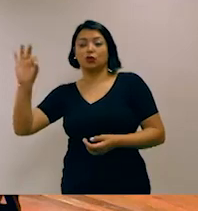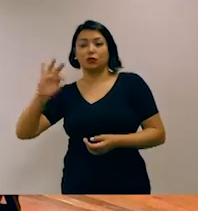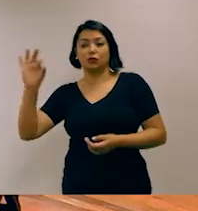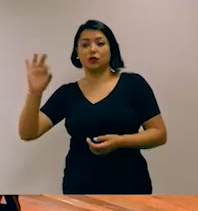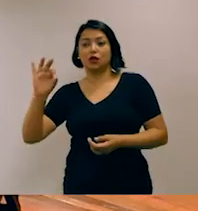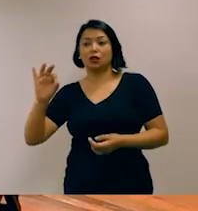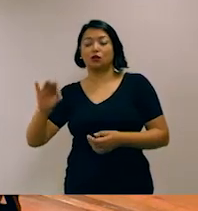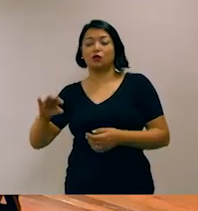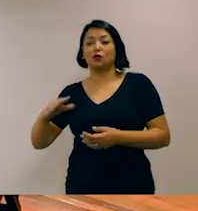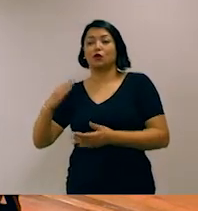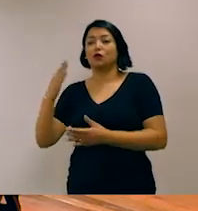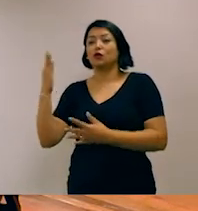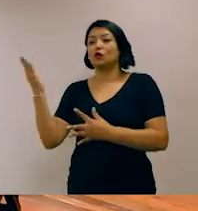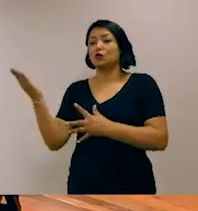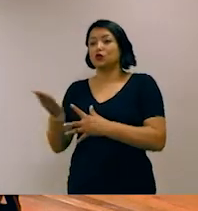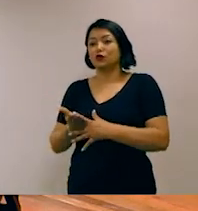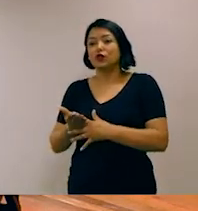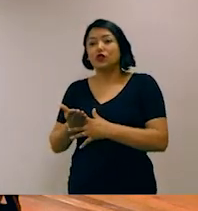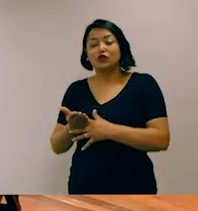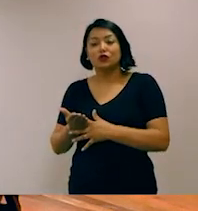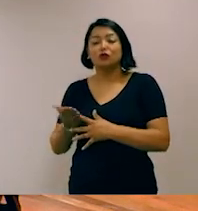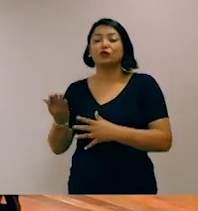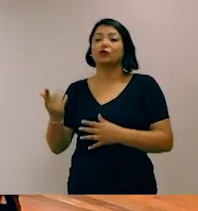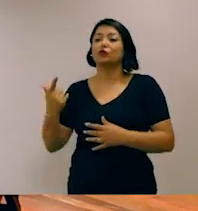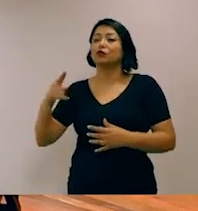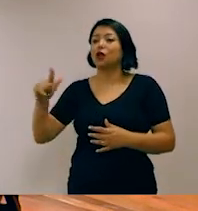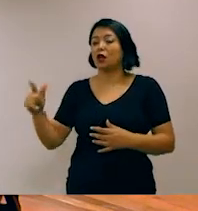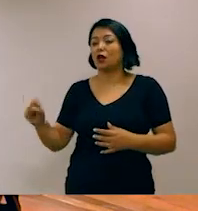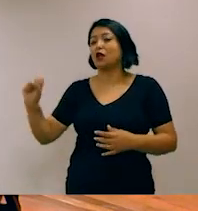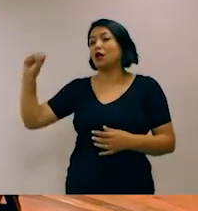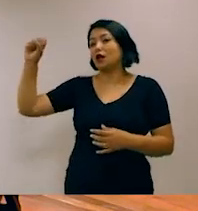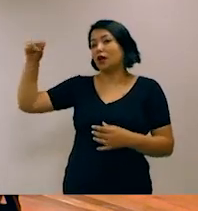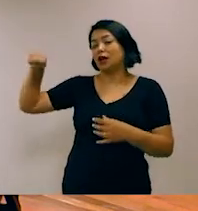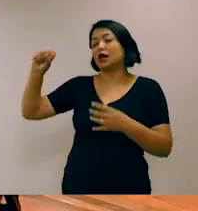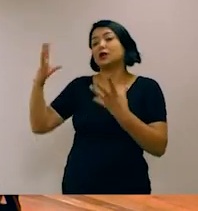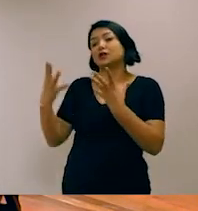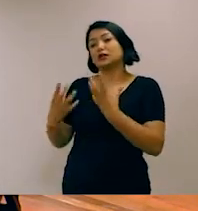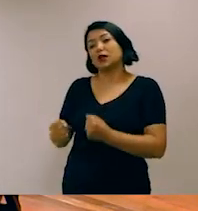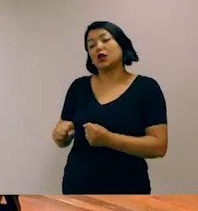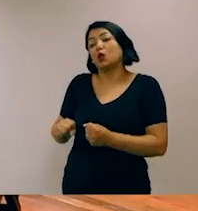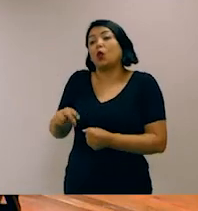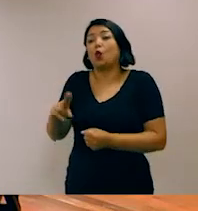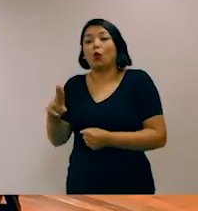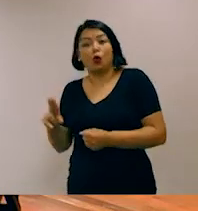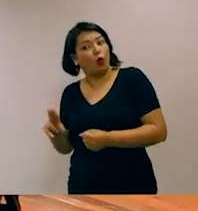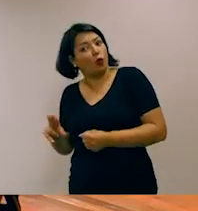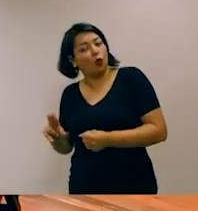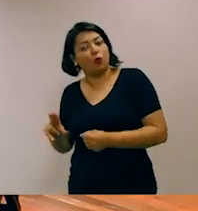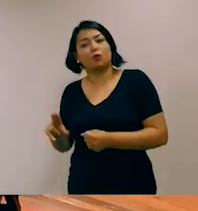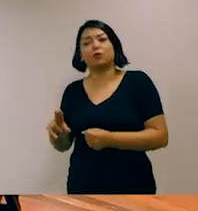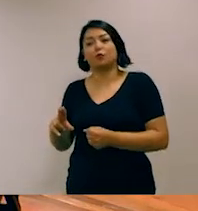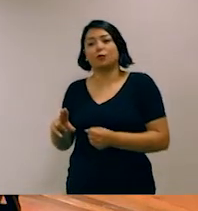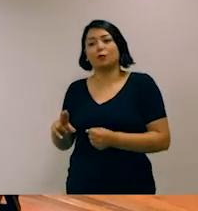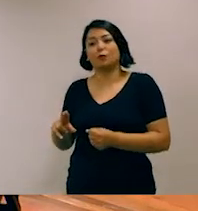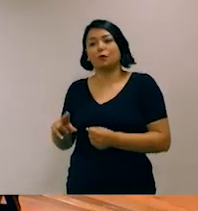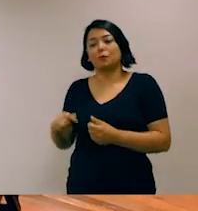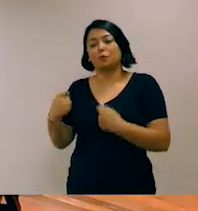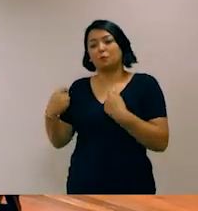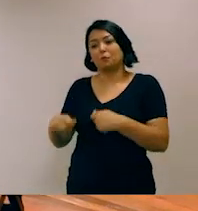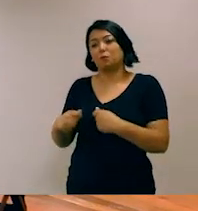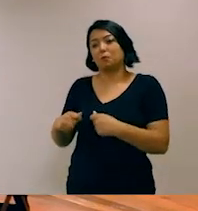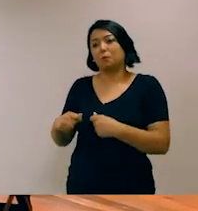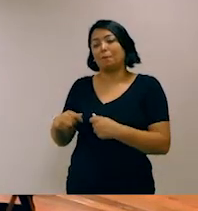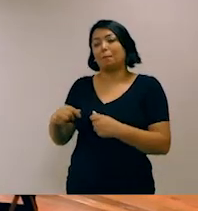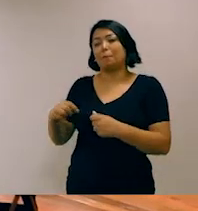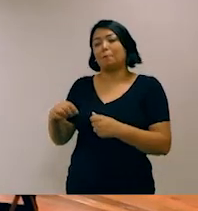into the other labels. And this also caused the bias in the training. So the ideal is to have the